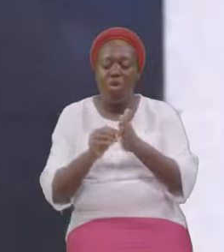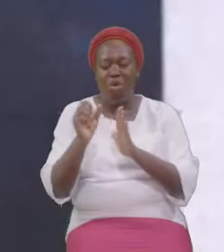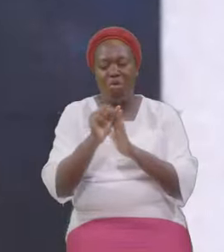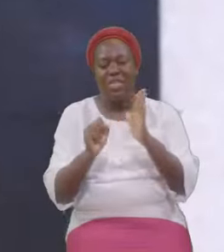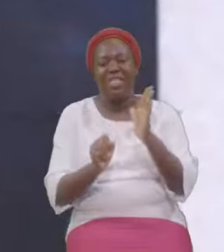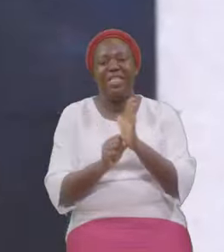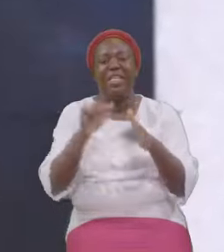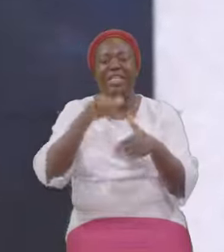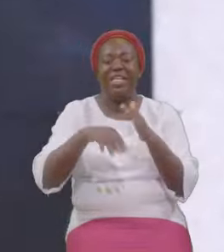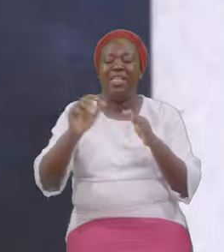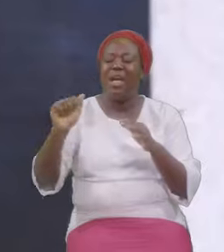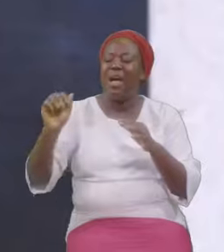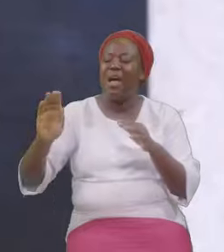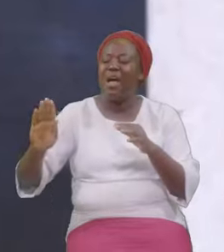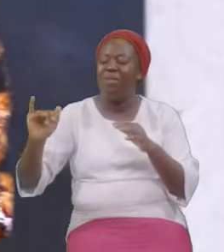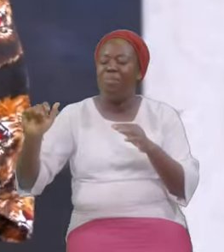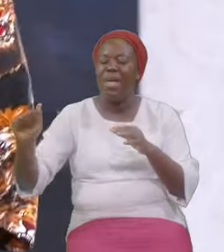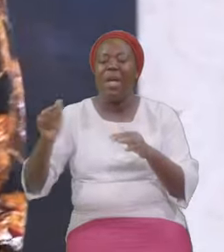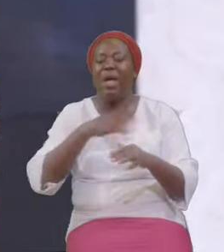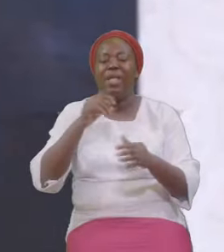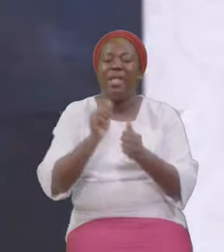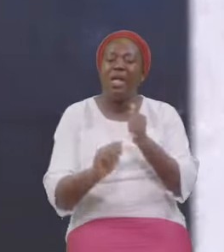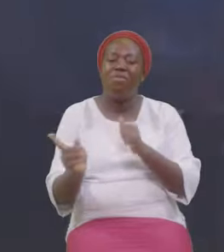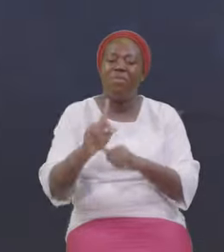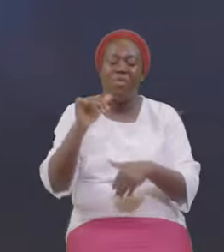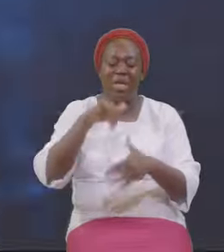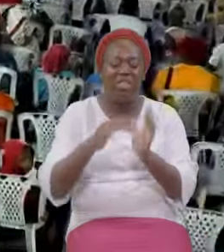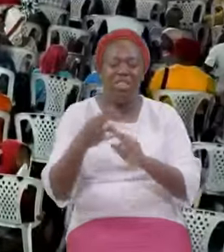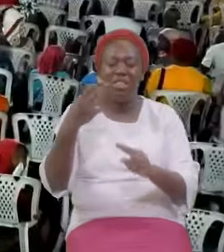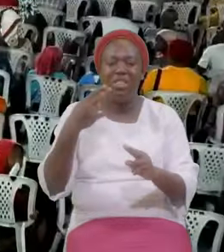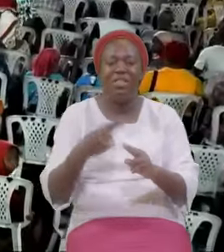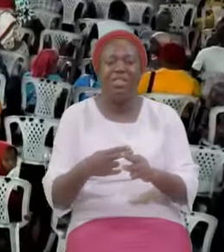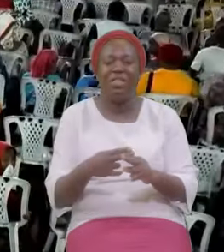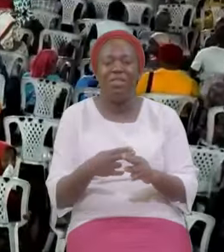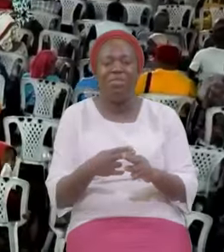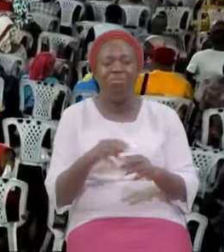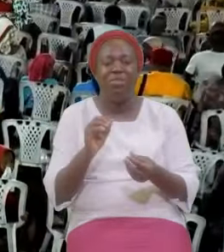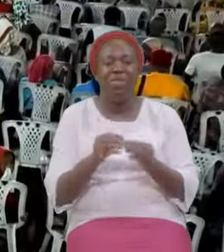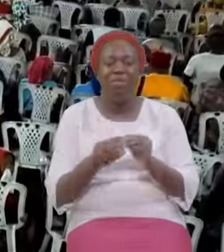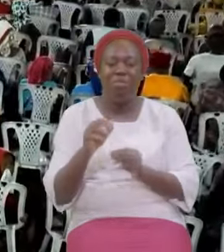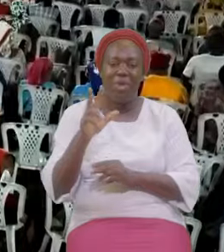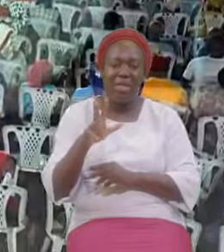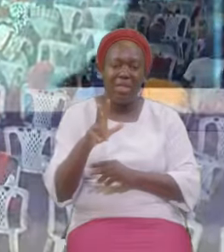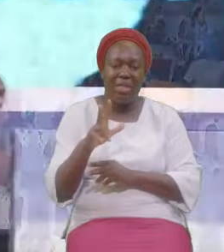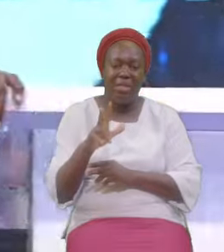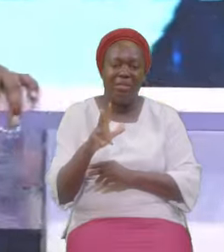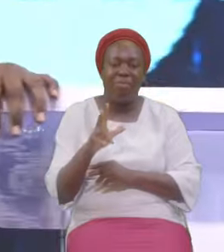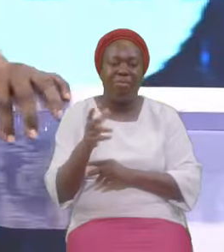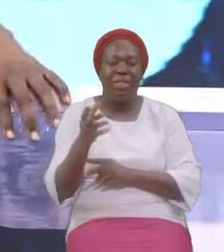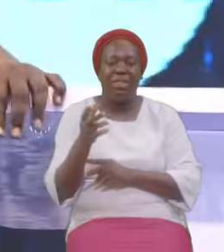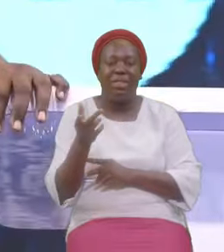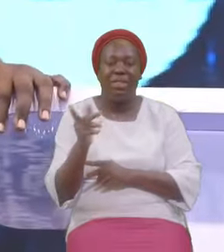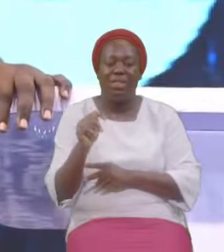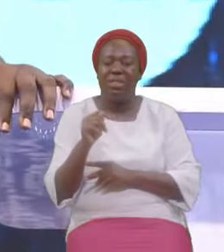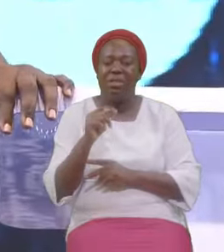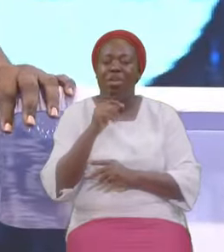and everywhere, in Jesus' name. Number three is the undeniable